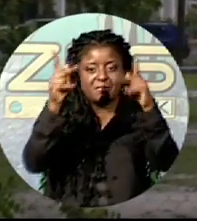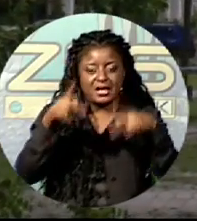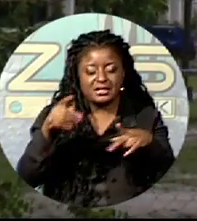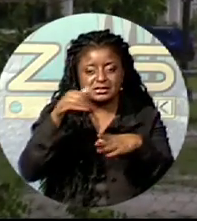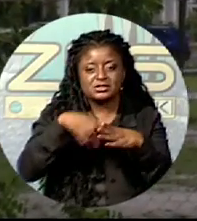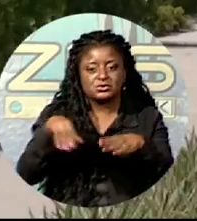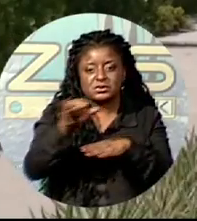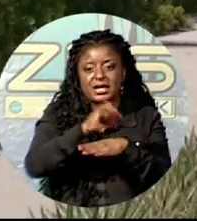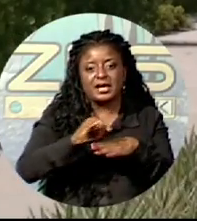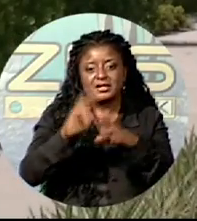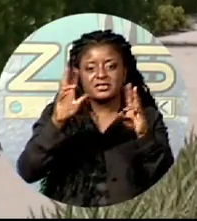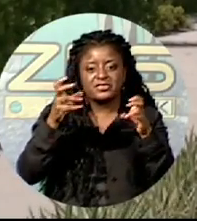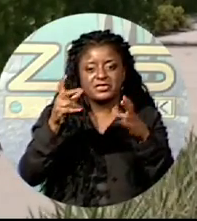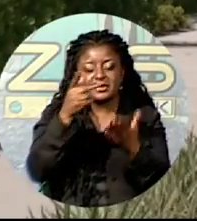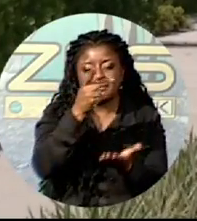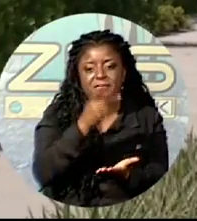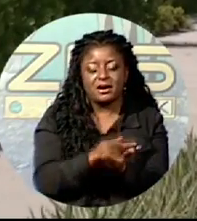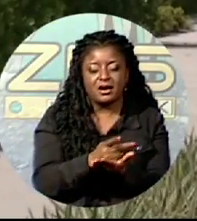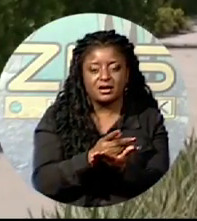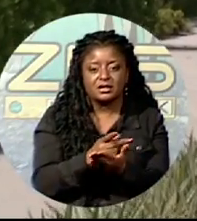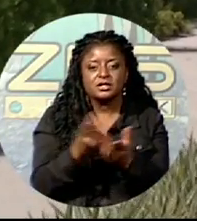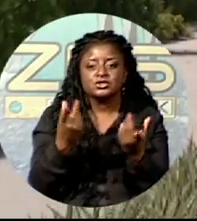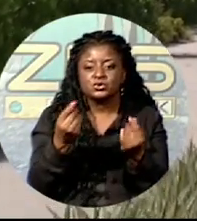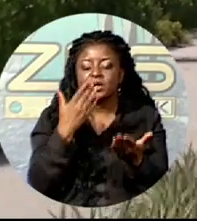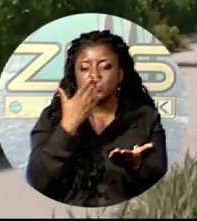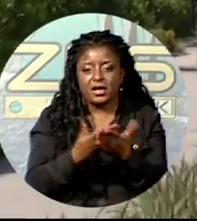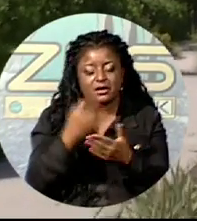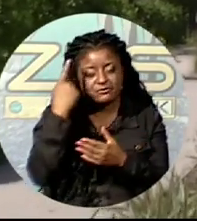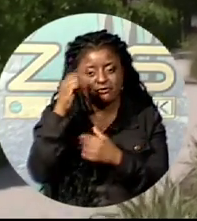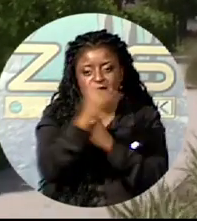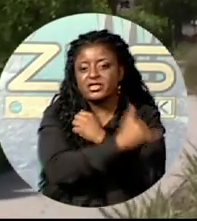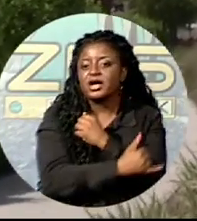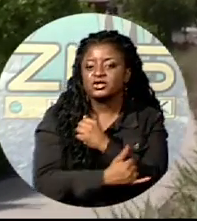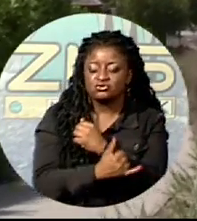the country's economy. Janae Noel Ferguson, ZNS Network News.